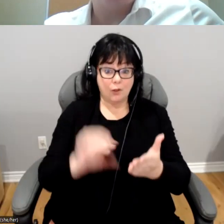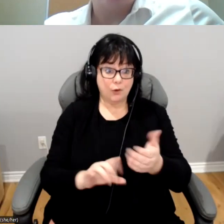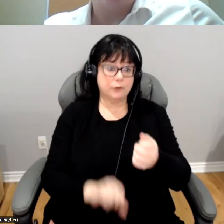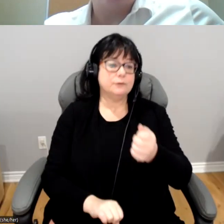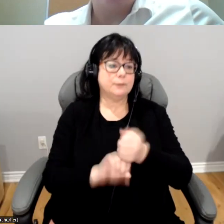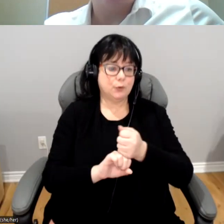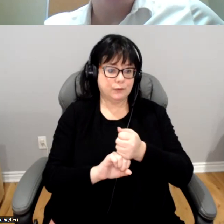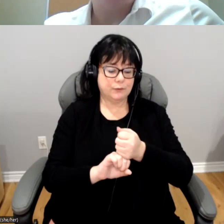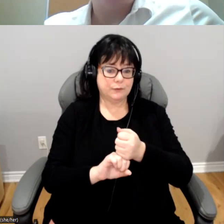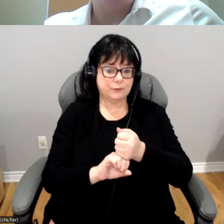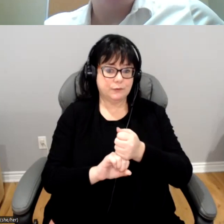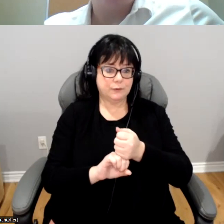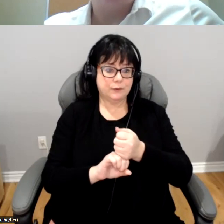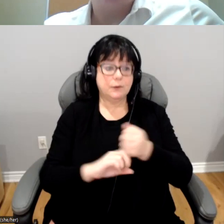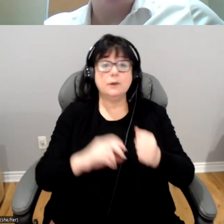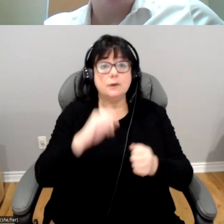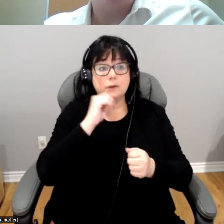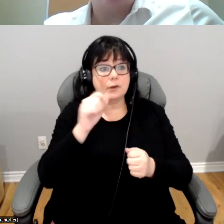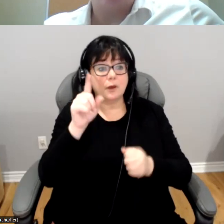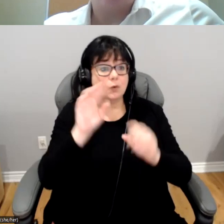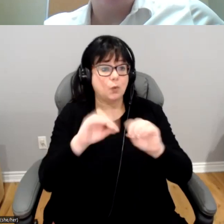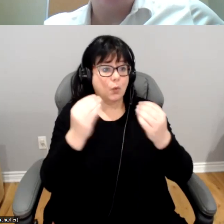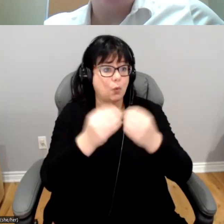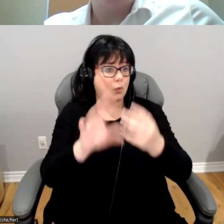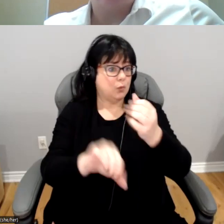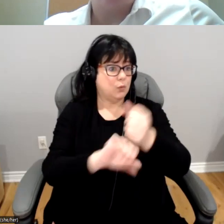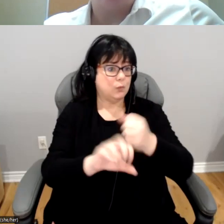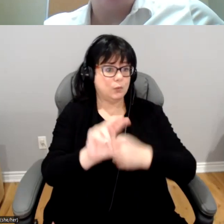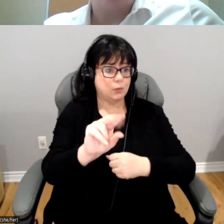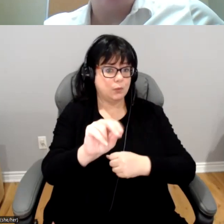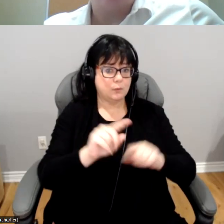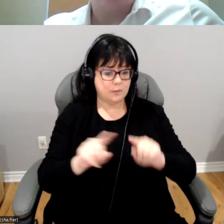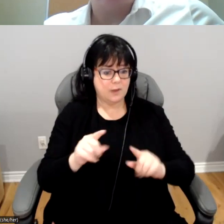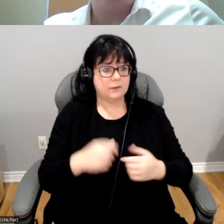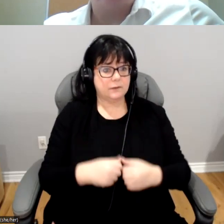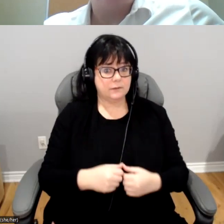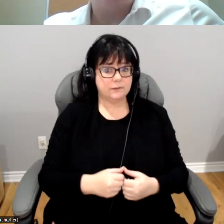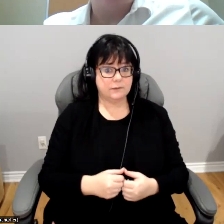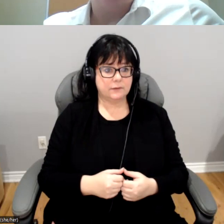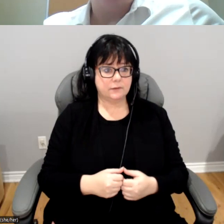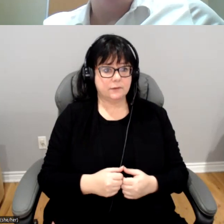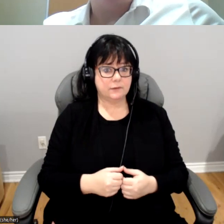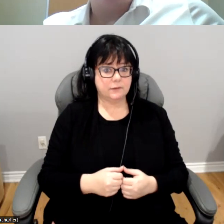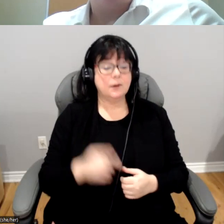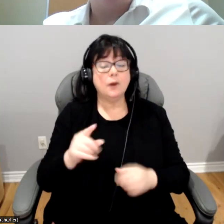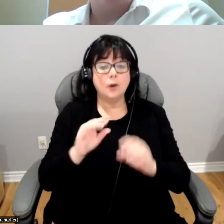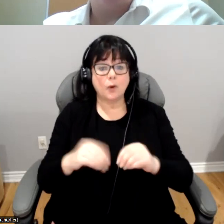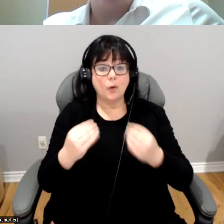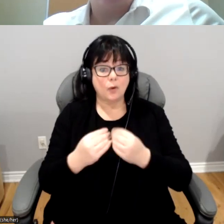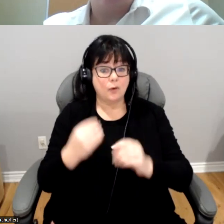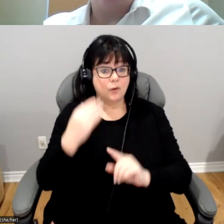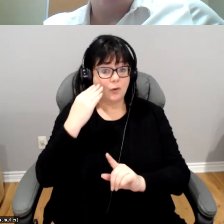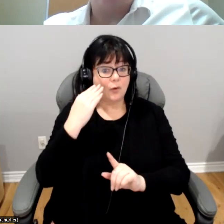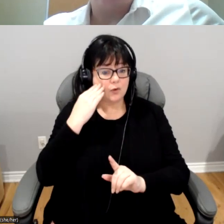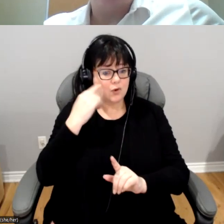the organization as they look at it like, how am I going to sell this, right? So they know they need that